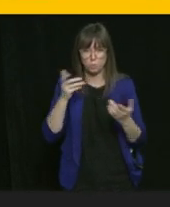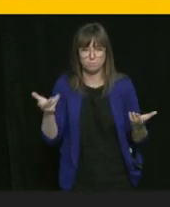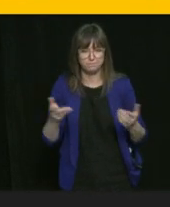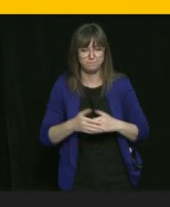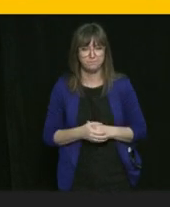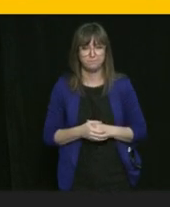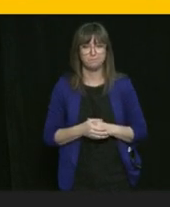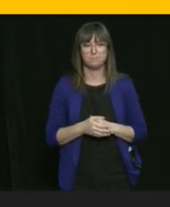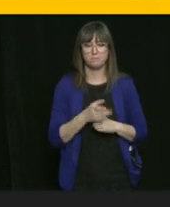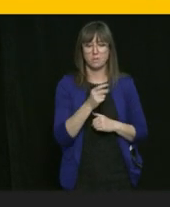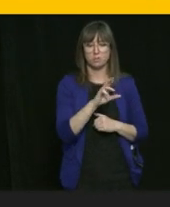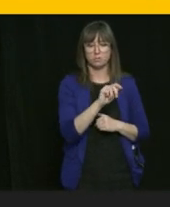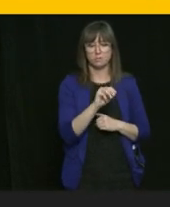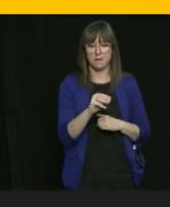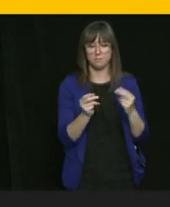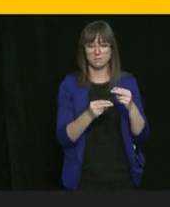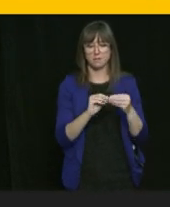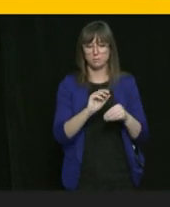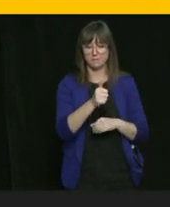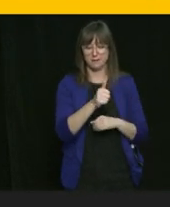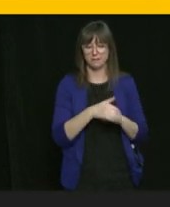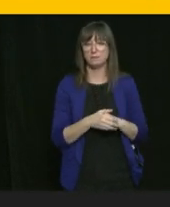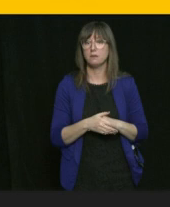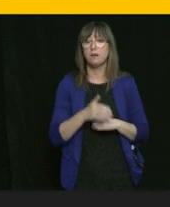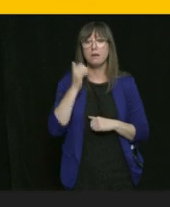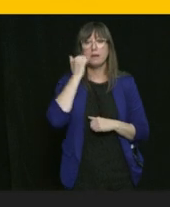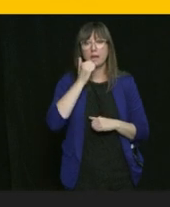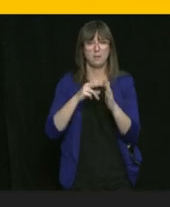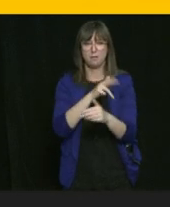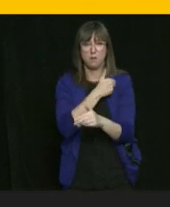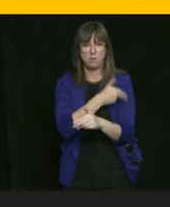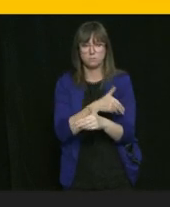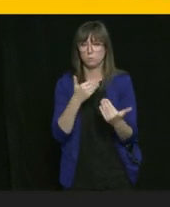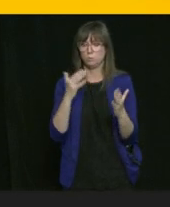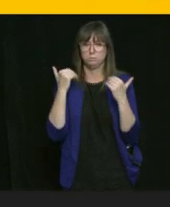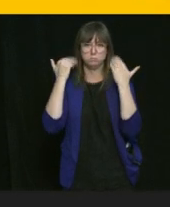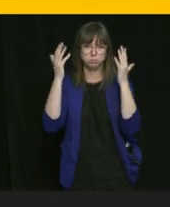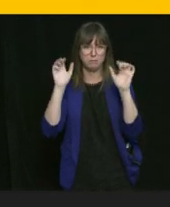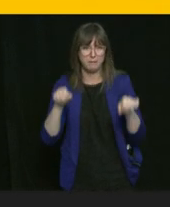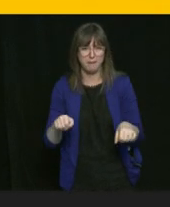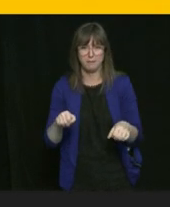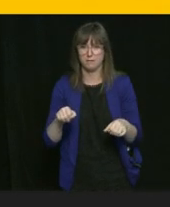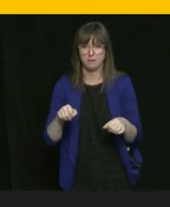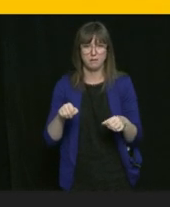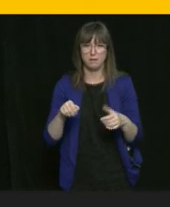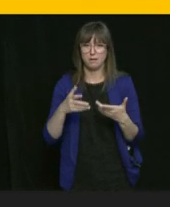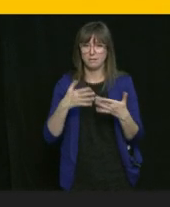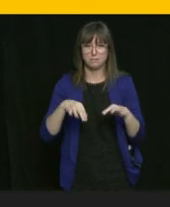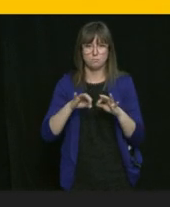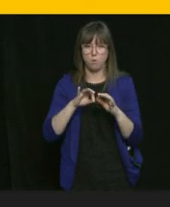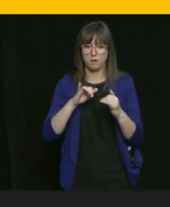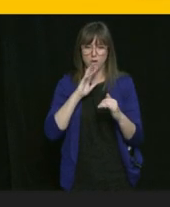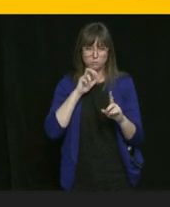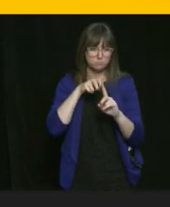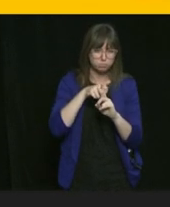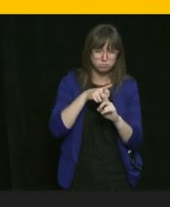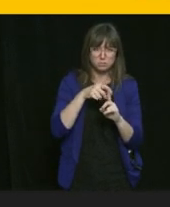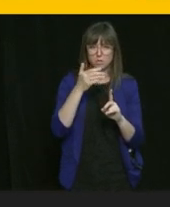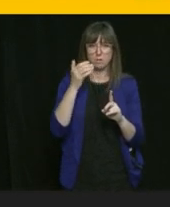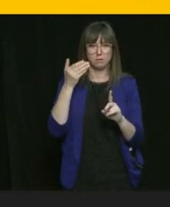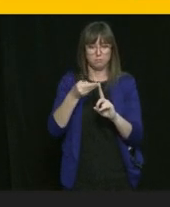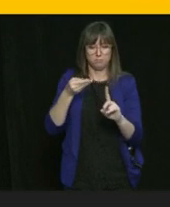Slide 10. Currently, the daily number of COVID-19 cases in... To interrupt transmission through testing and